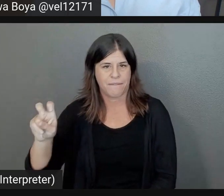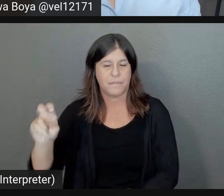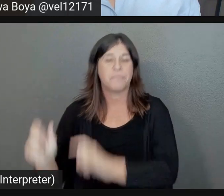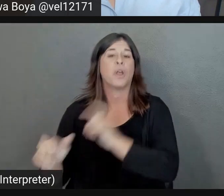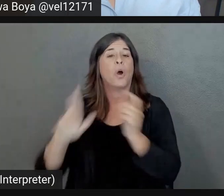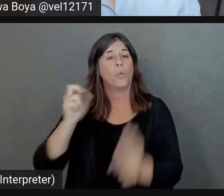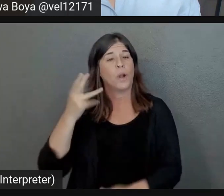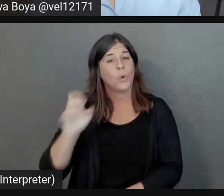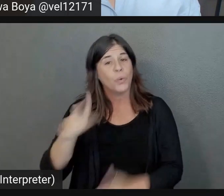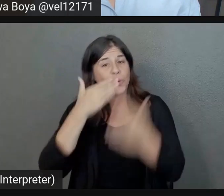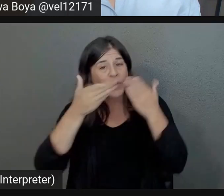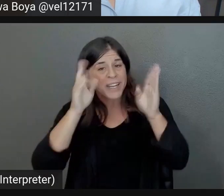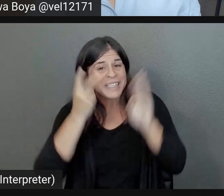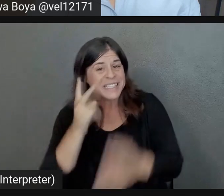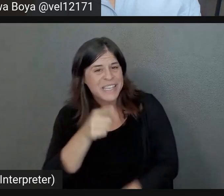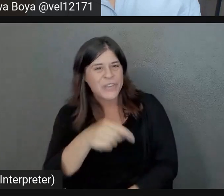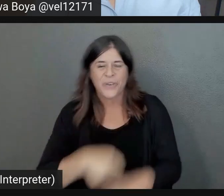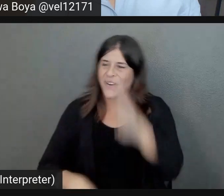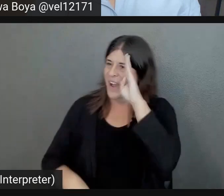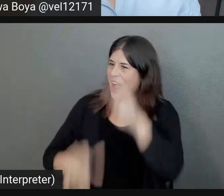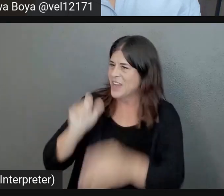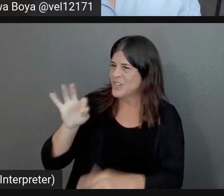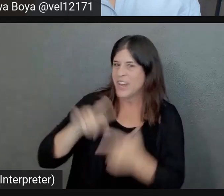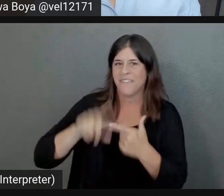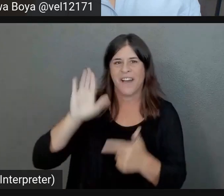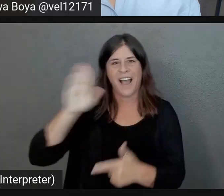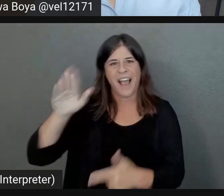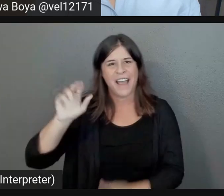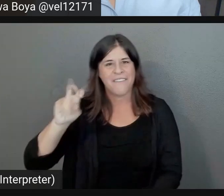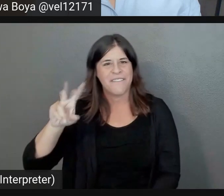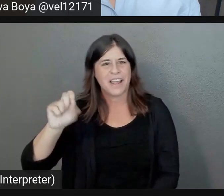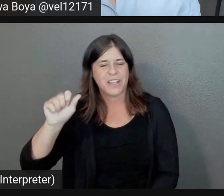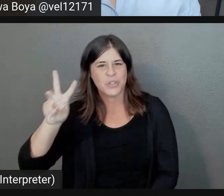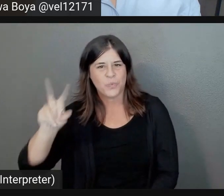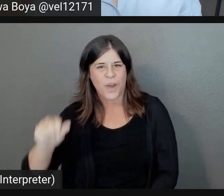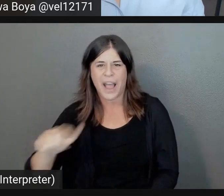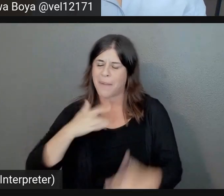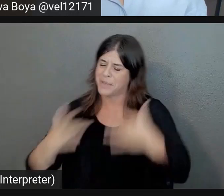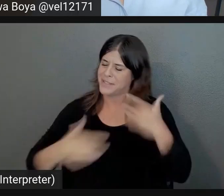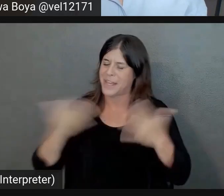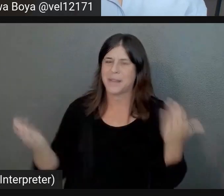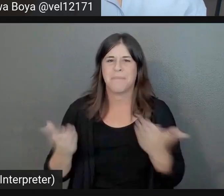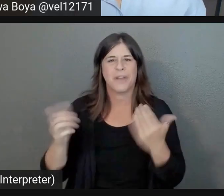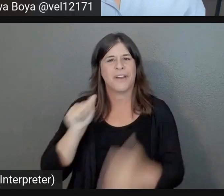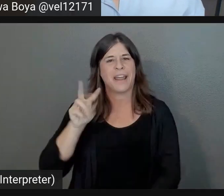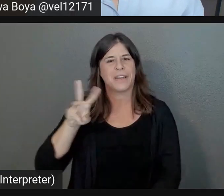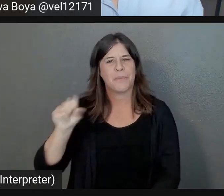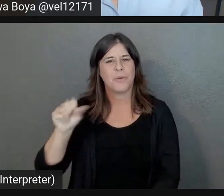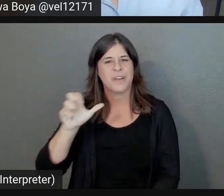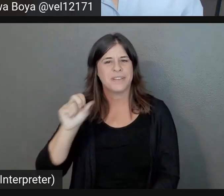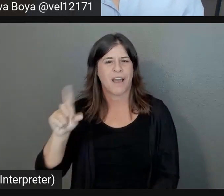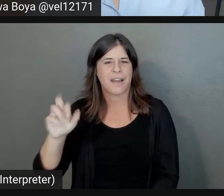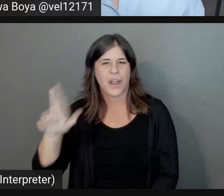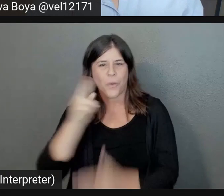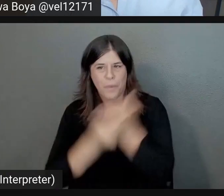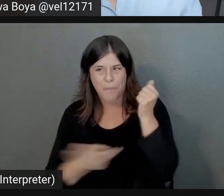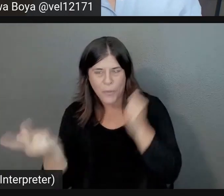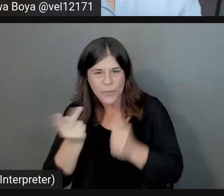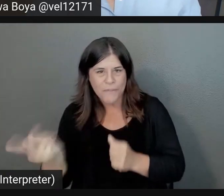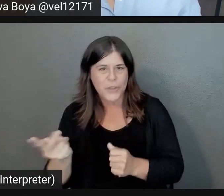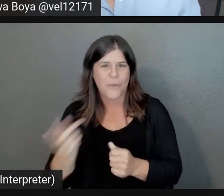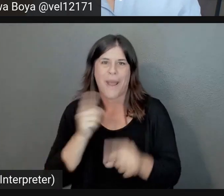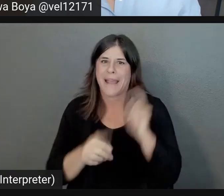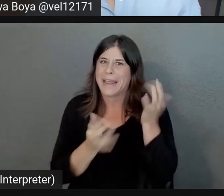you. Hi Jeff. Hi Veliswa. I'm really excited to be here at AWS On Air with both of you. And I can't wait